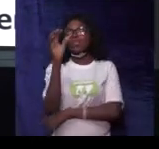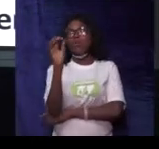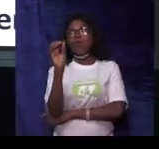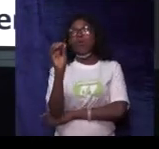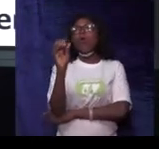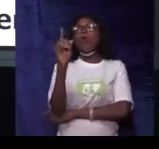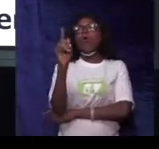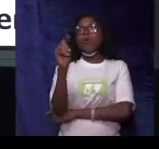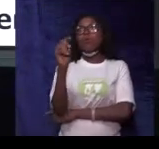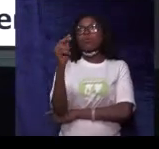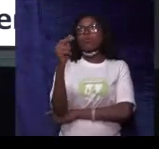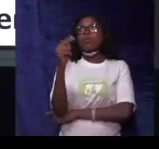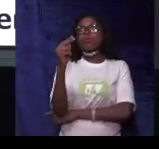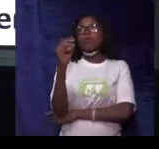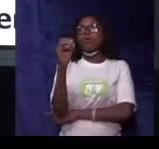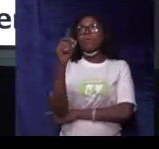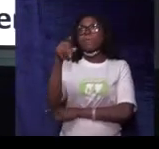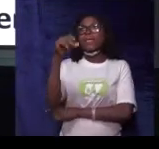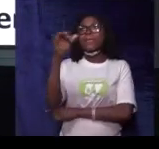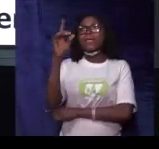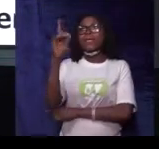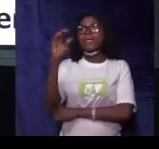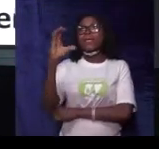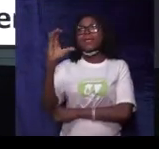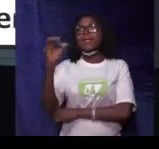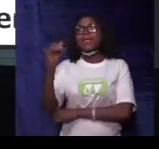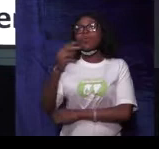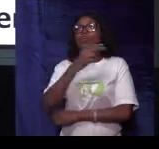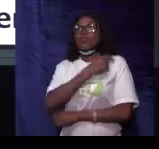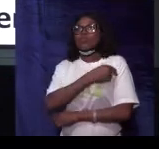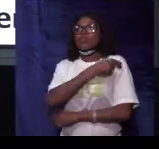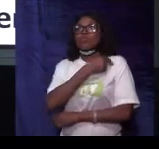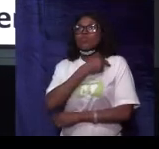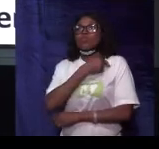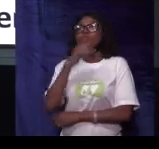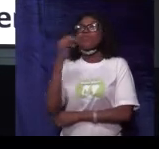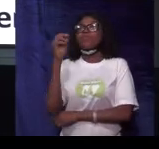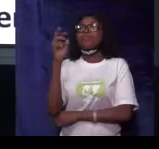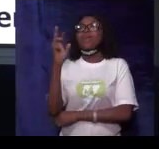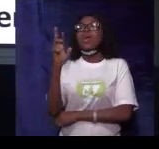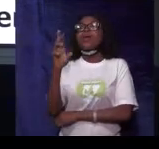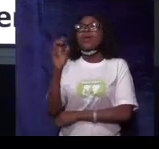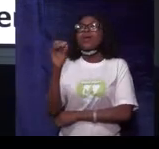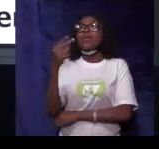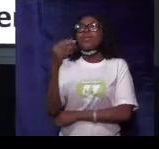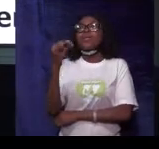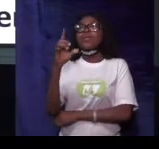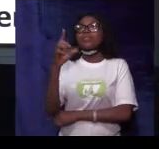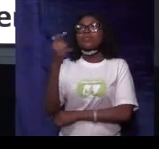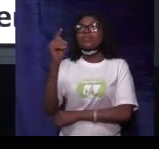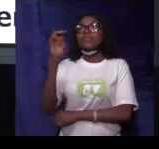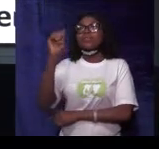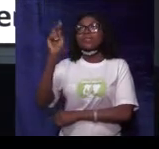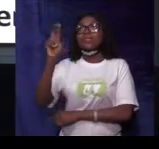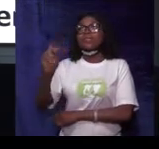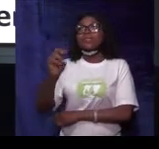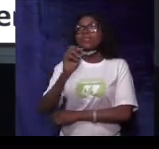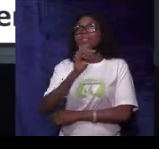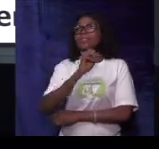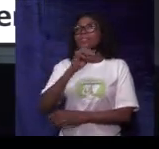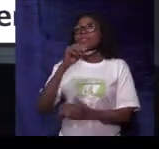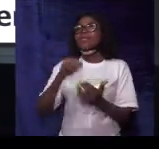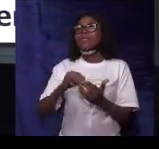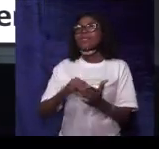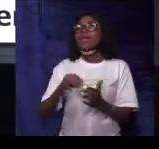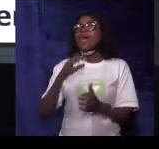hospitals or dash. Options: A, orthopedic hospitals. B,